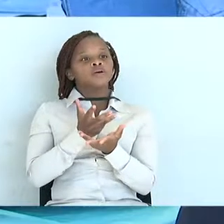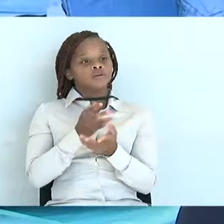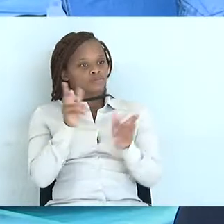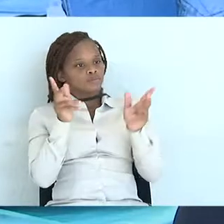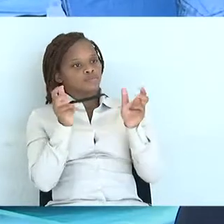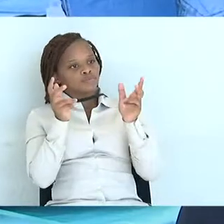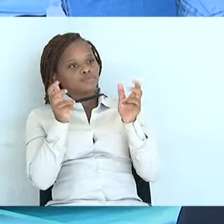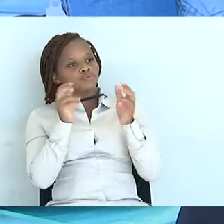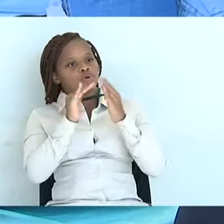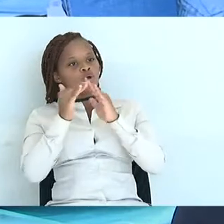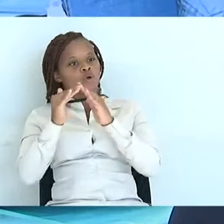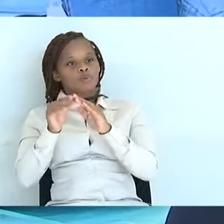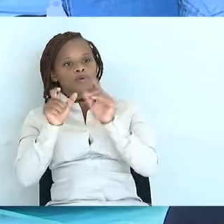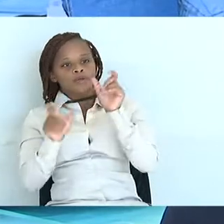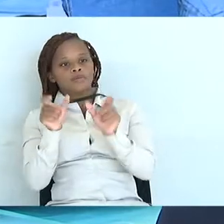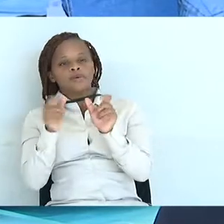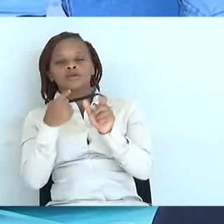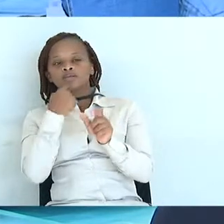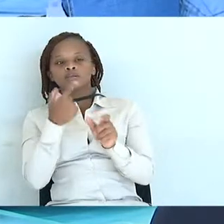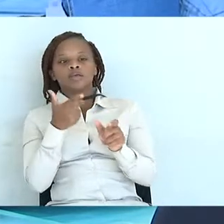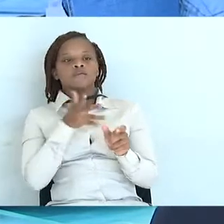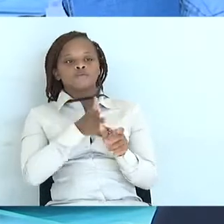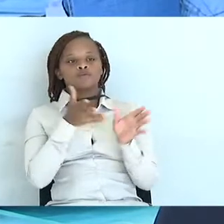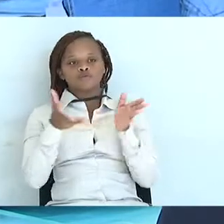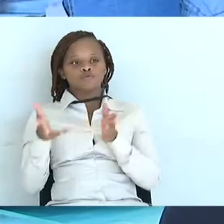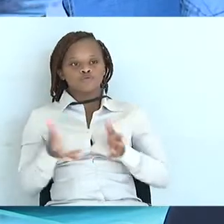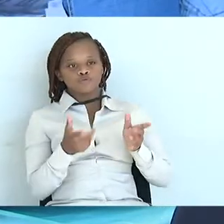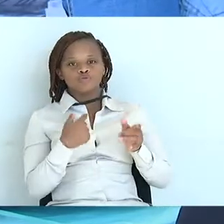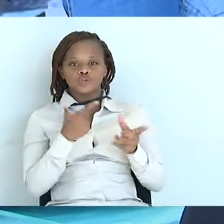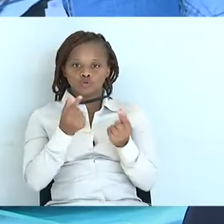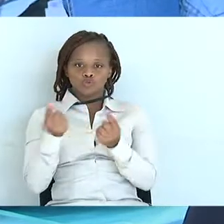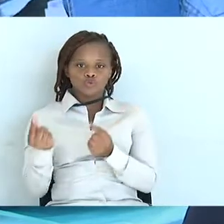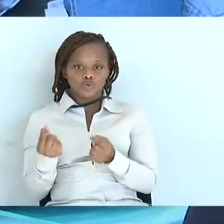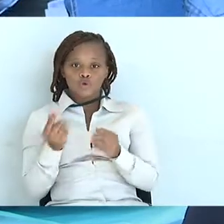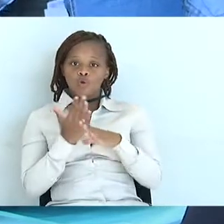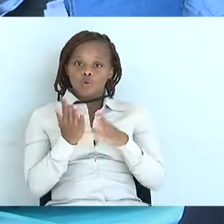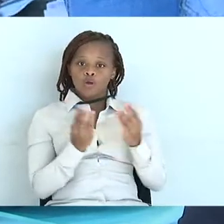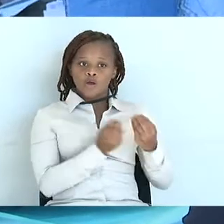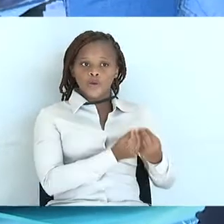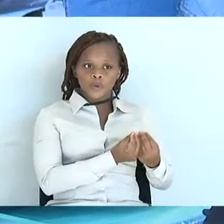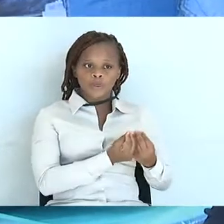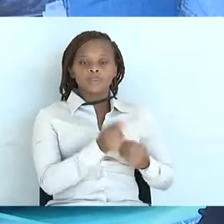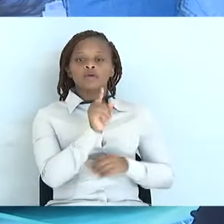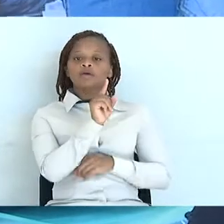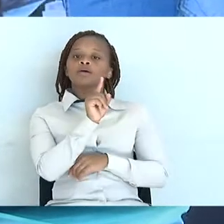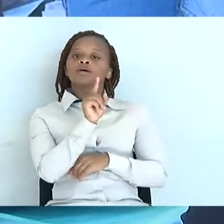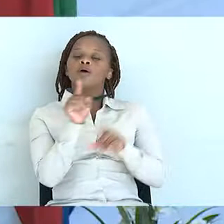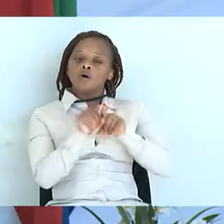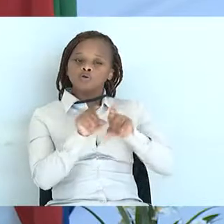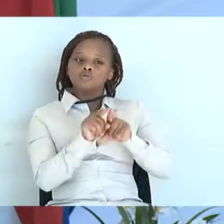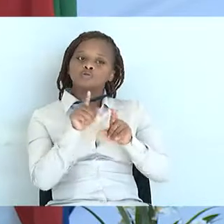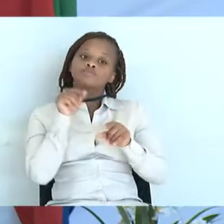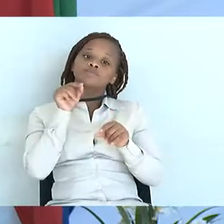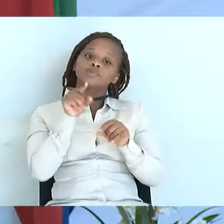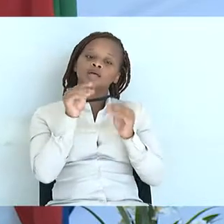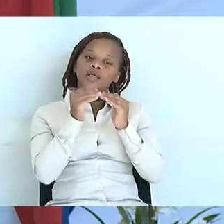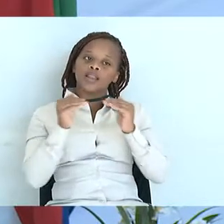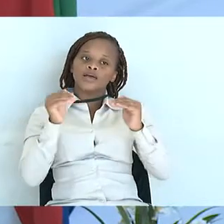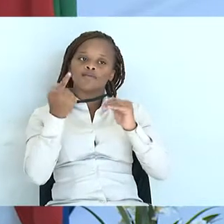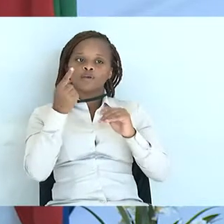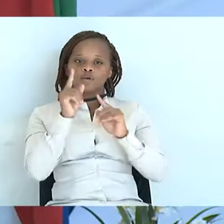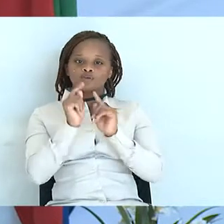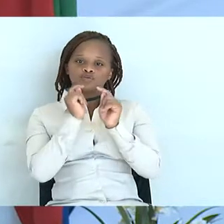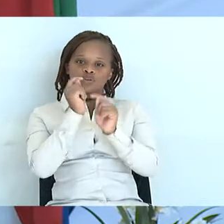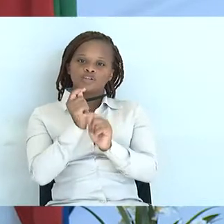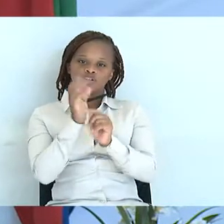them. And overall, we have done well in terms of engaging at a traditional leadership level, but we still need more in terms of engaging